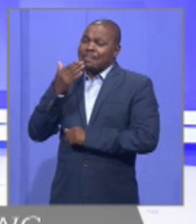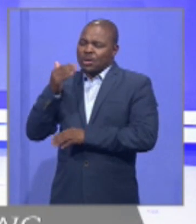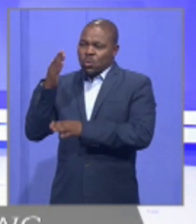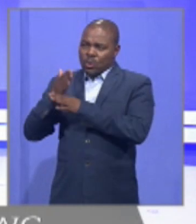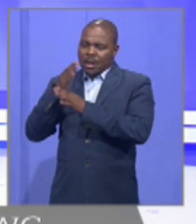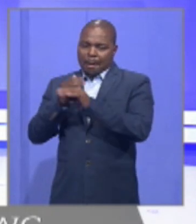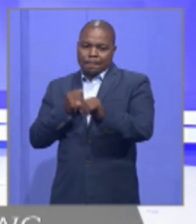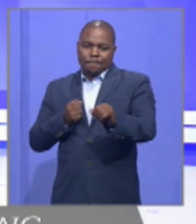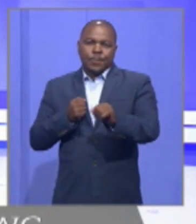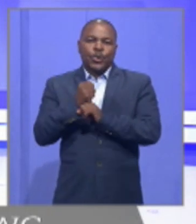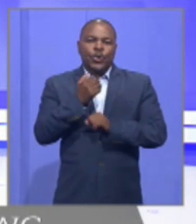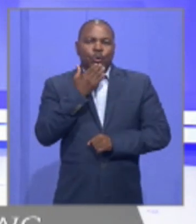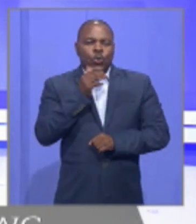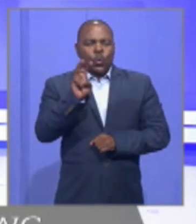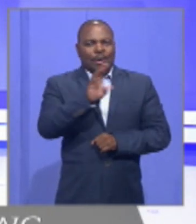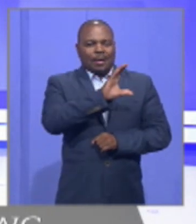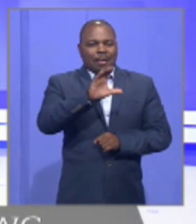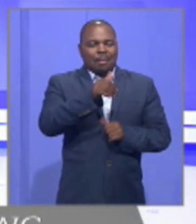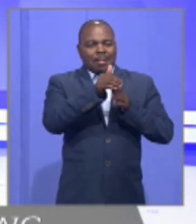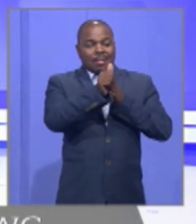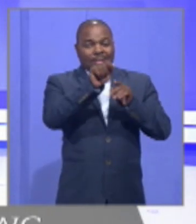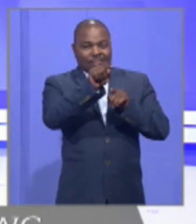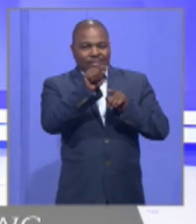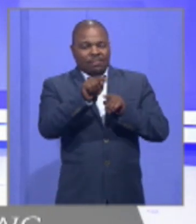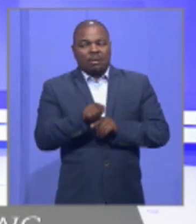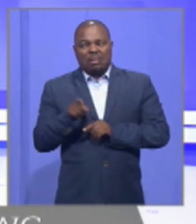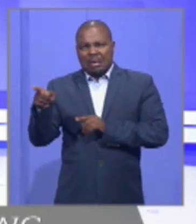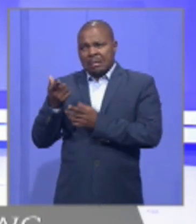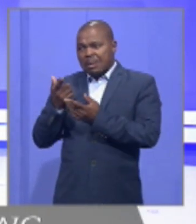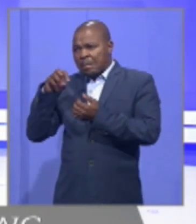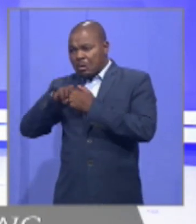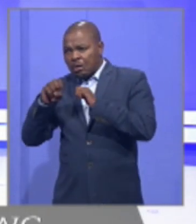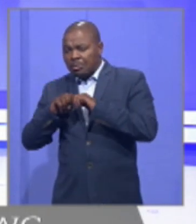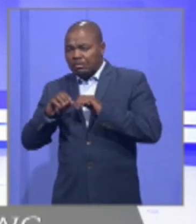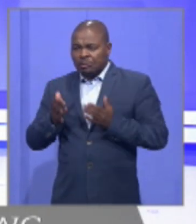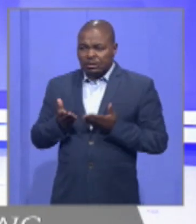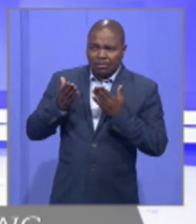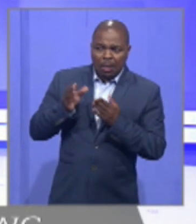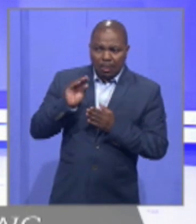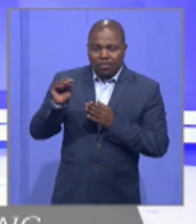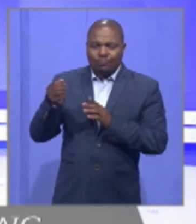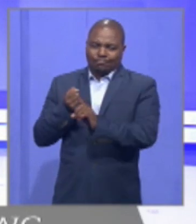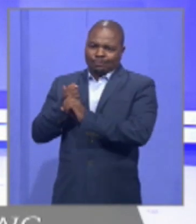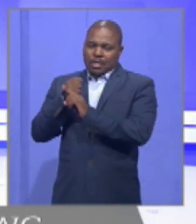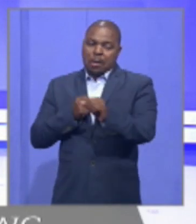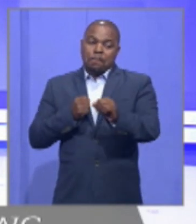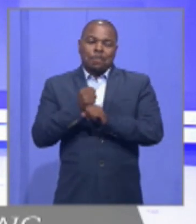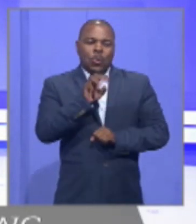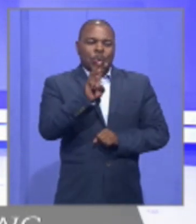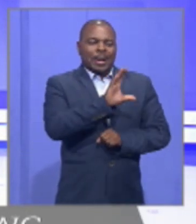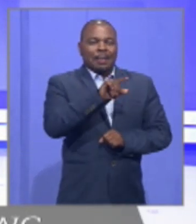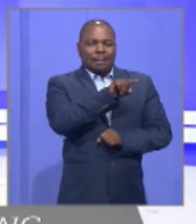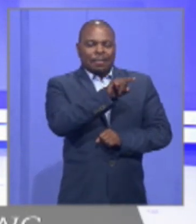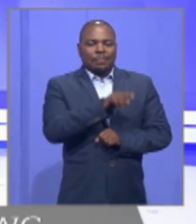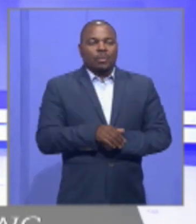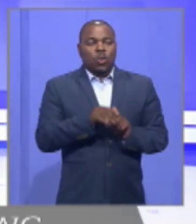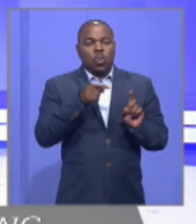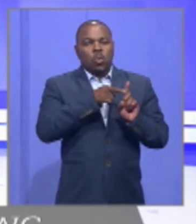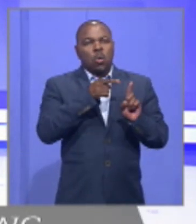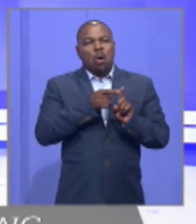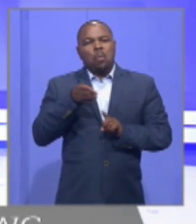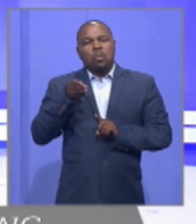jaaka boeteledipele jwa Western Cape fa ba samagana le mathata a thebolelo ya ditirelo kwa porofenseng eo. Meyer o ne